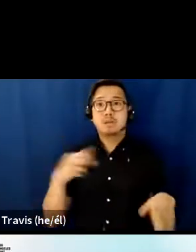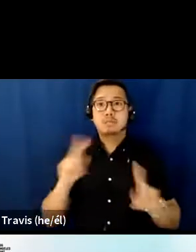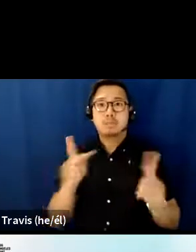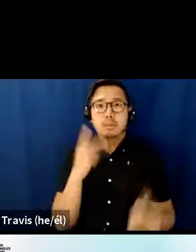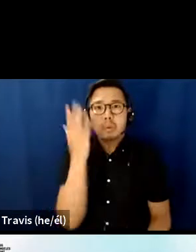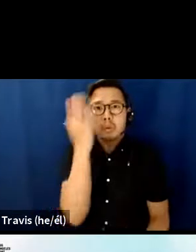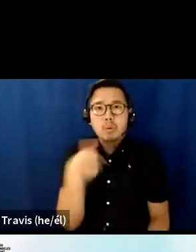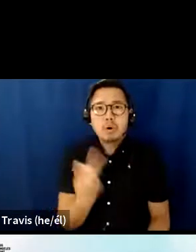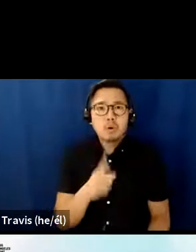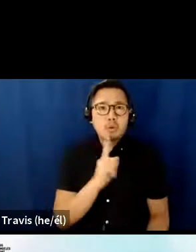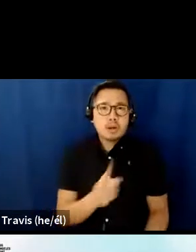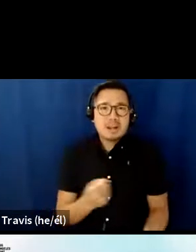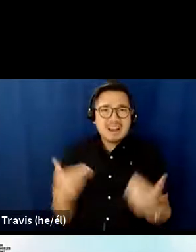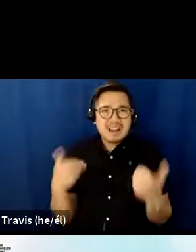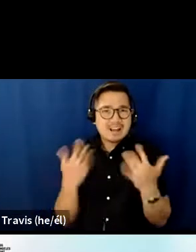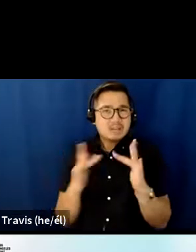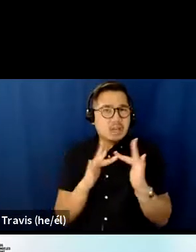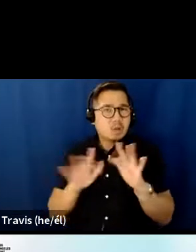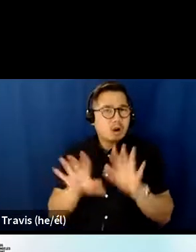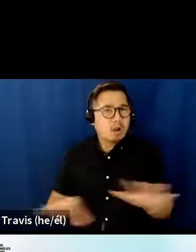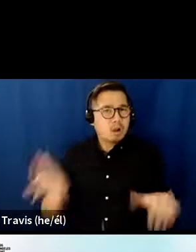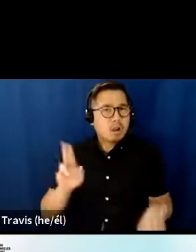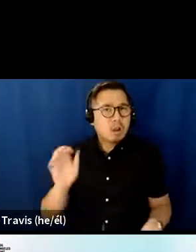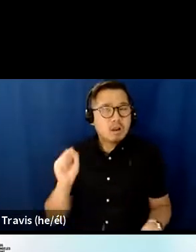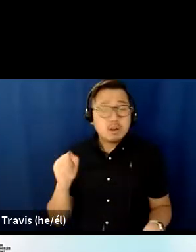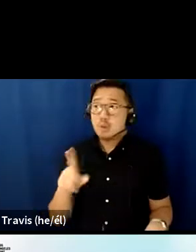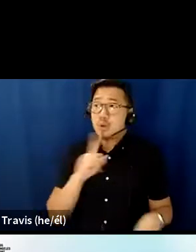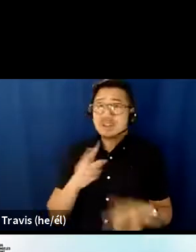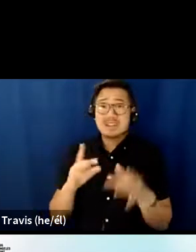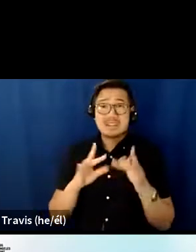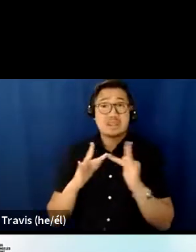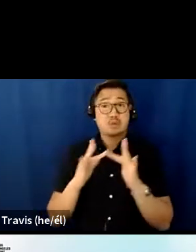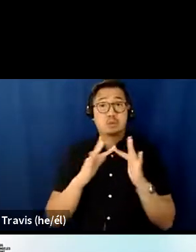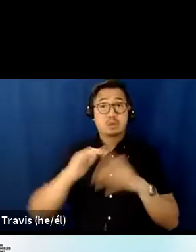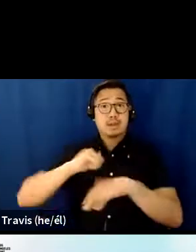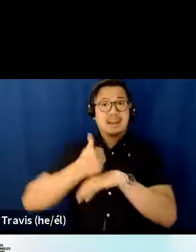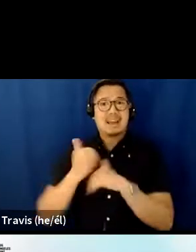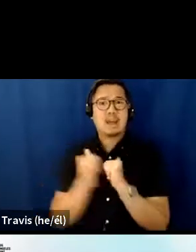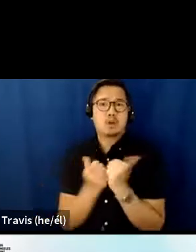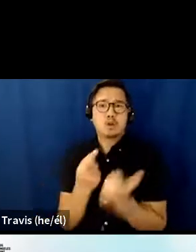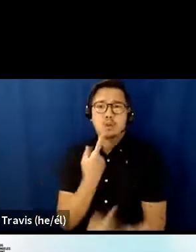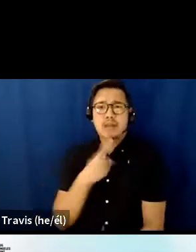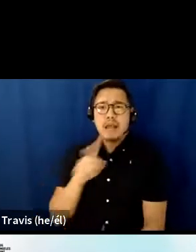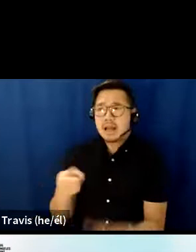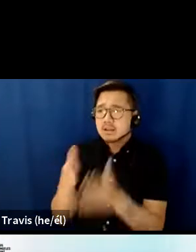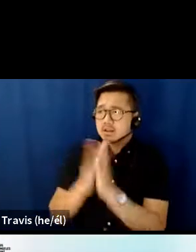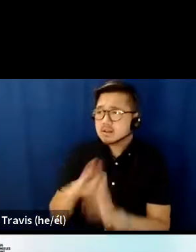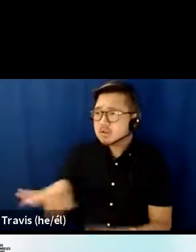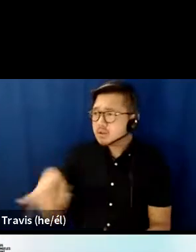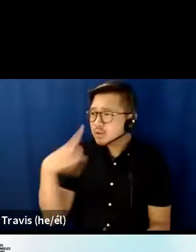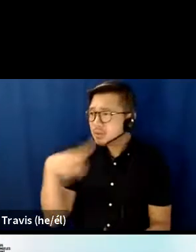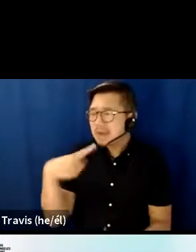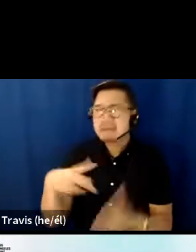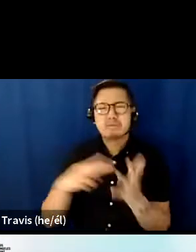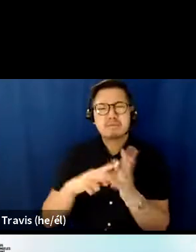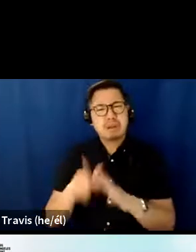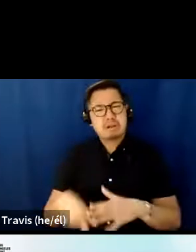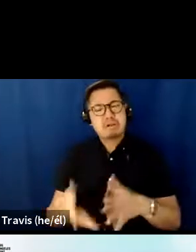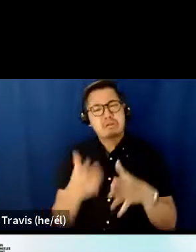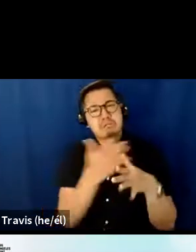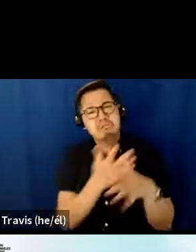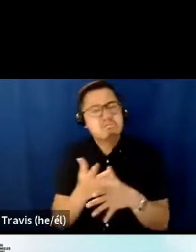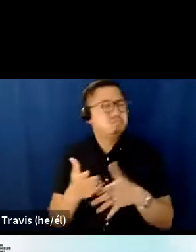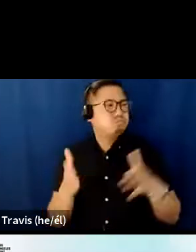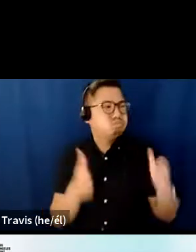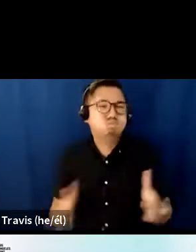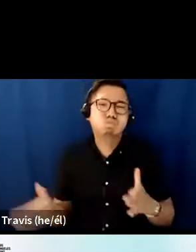another, just because we ask one another without making it a big production, this is what you